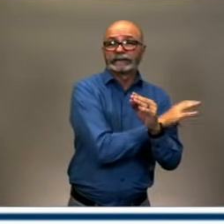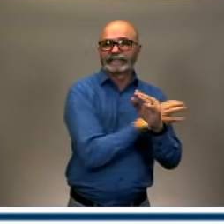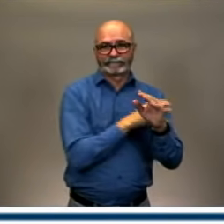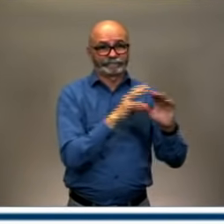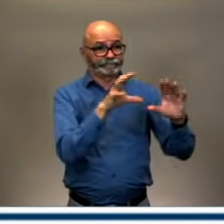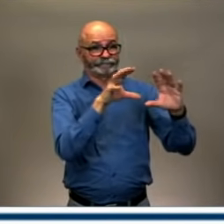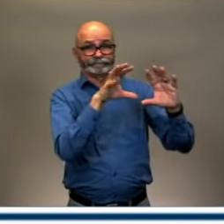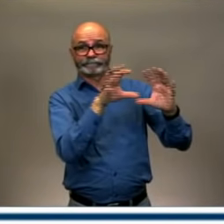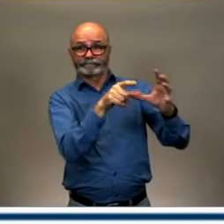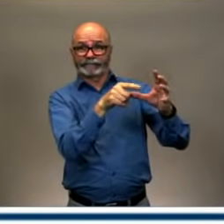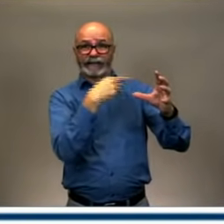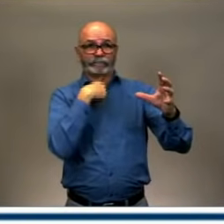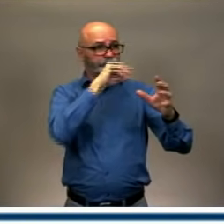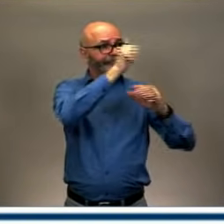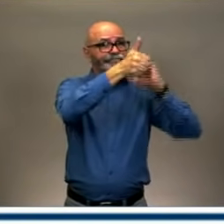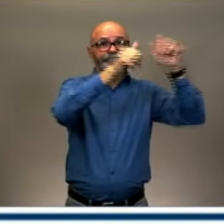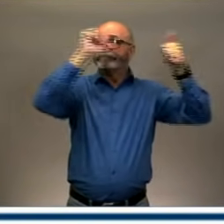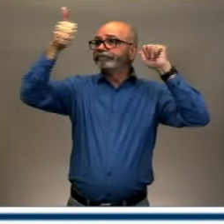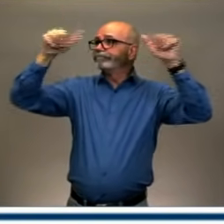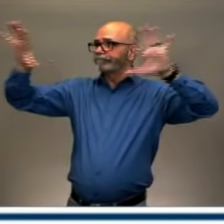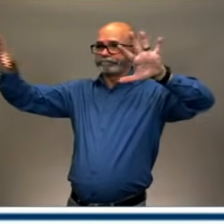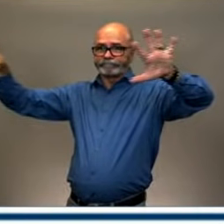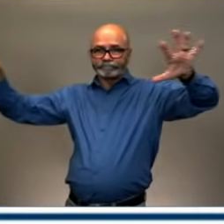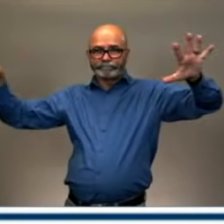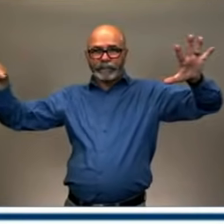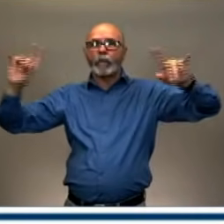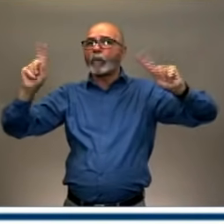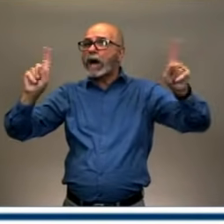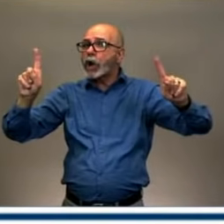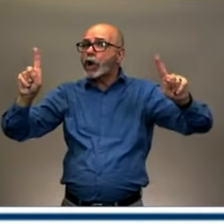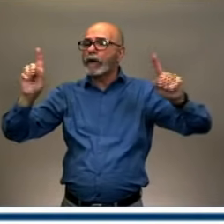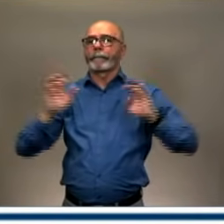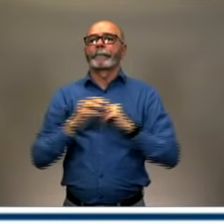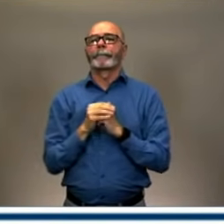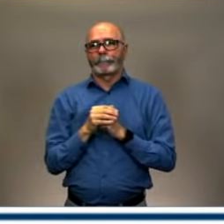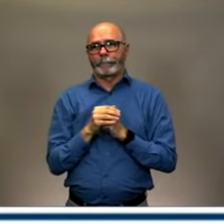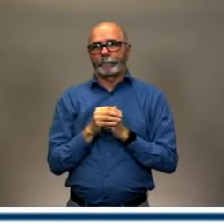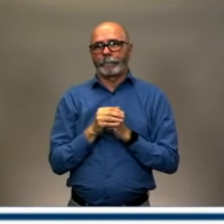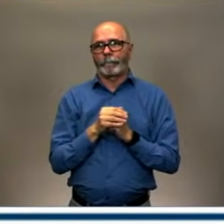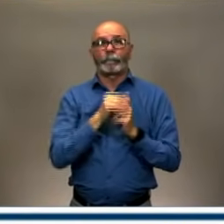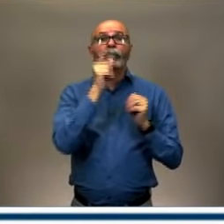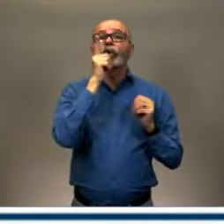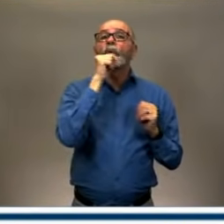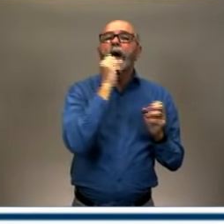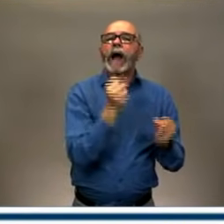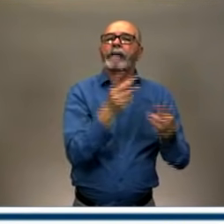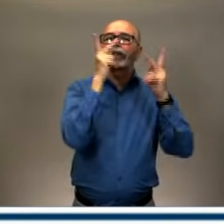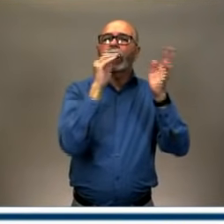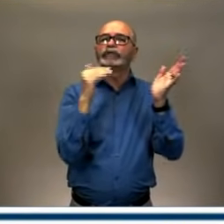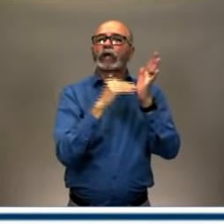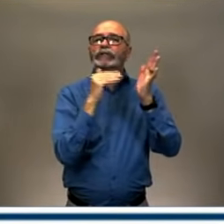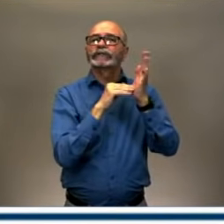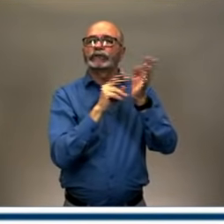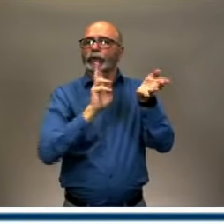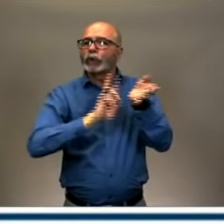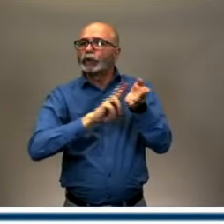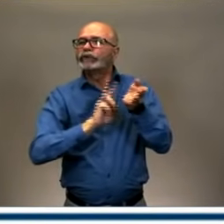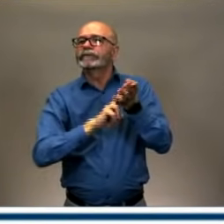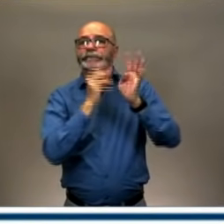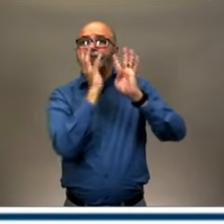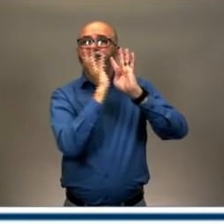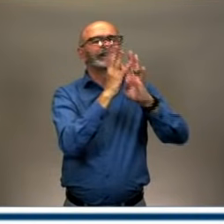hold across the province? What is the range of healthcare providers? This is not just about public health-based clinics like we did in